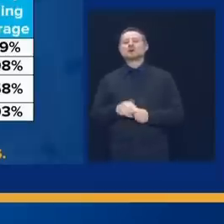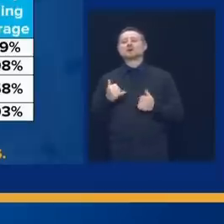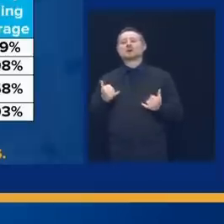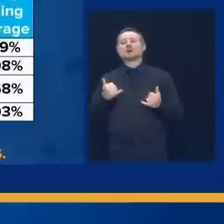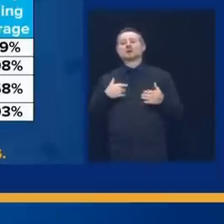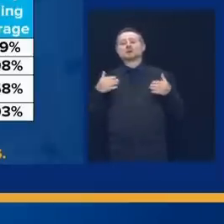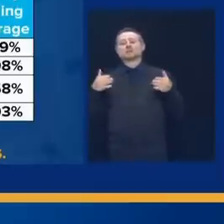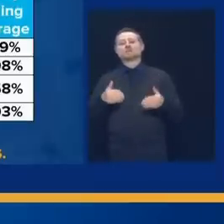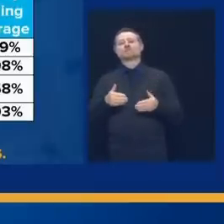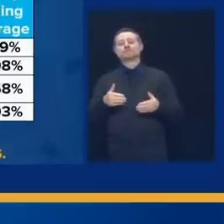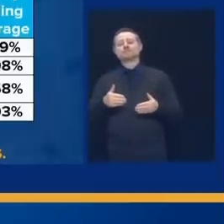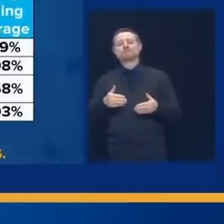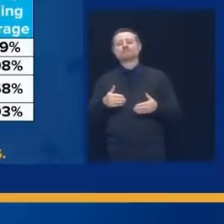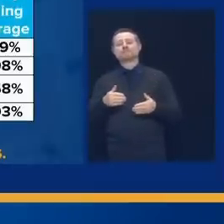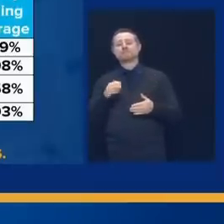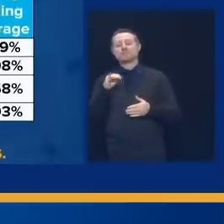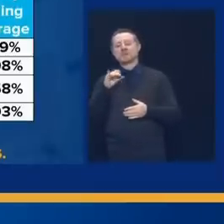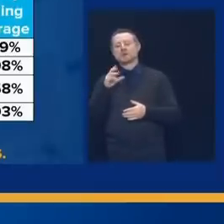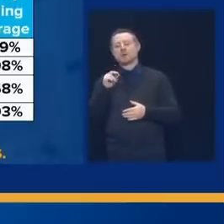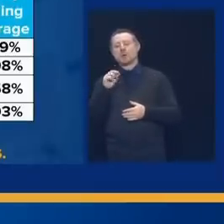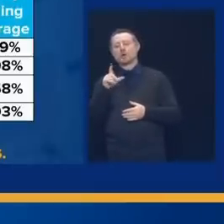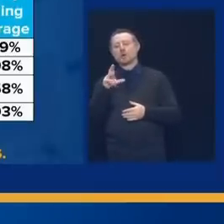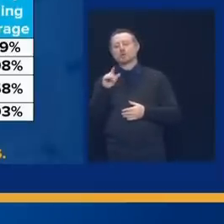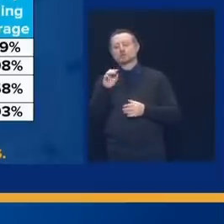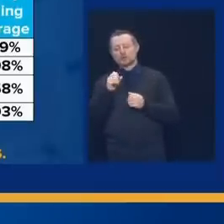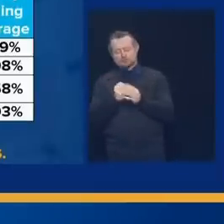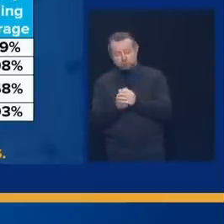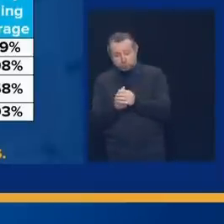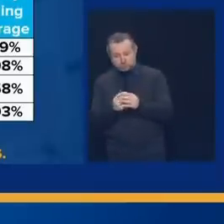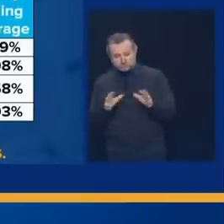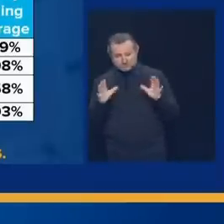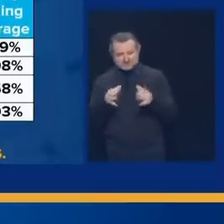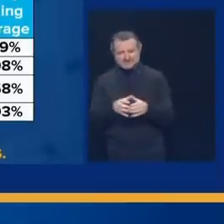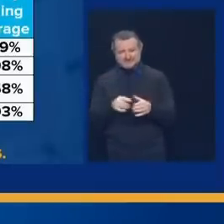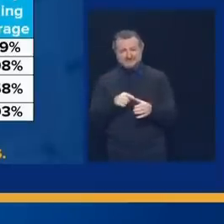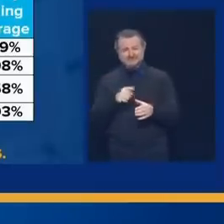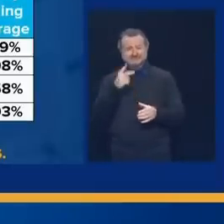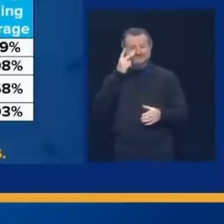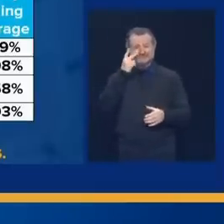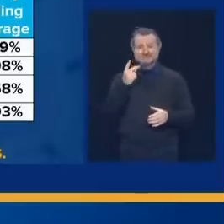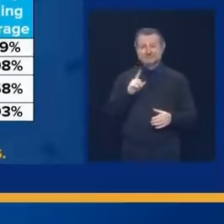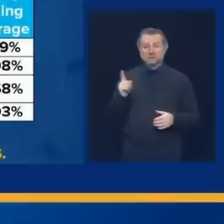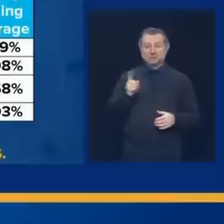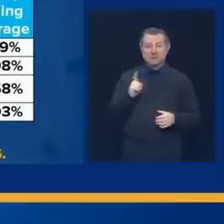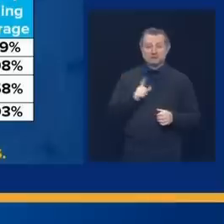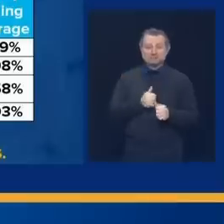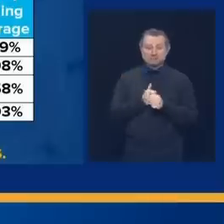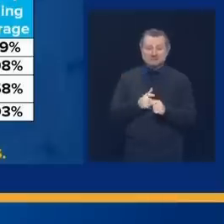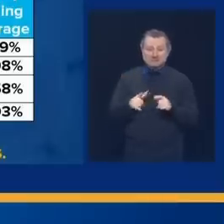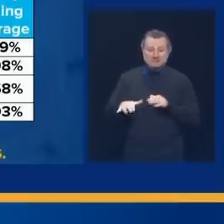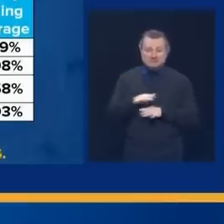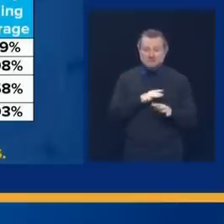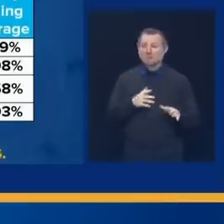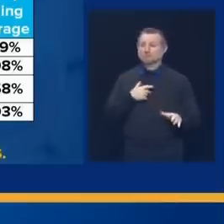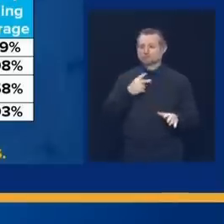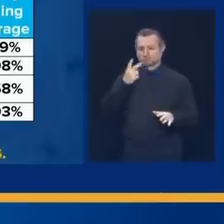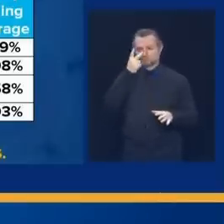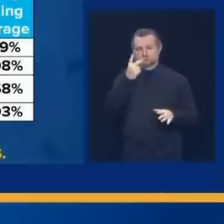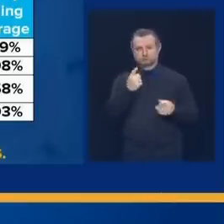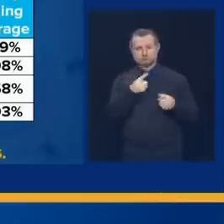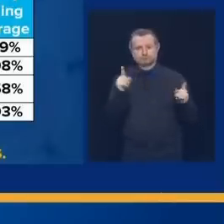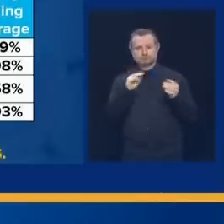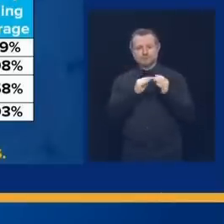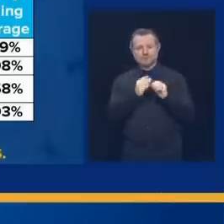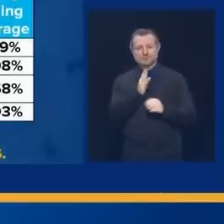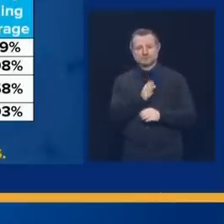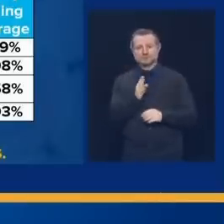microclusters. You see that the compliance, the enforcement works. Compliance and enforcement works. If